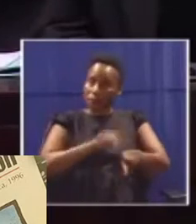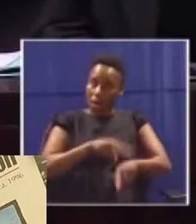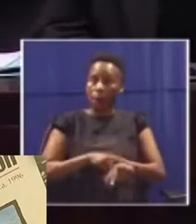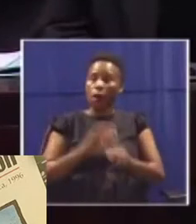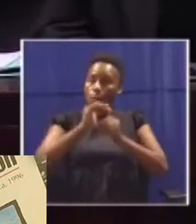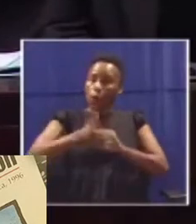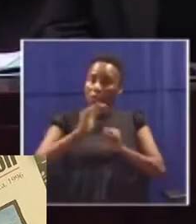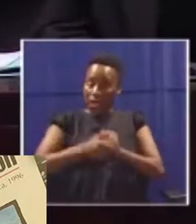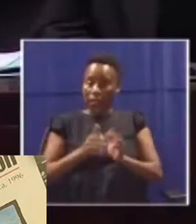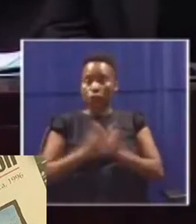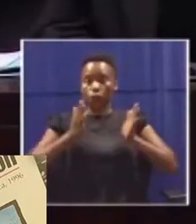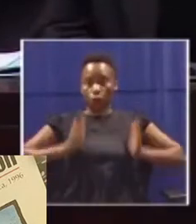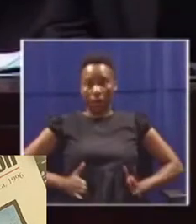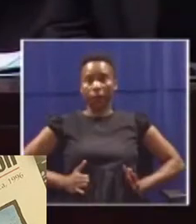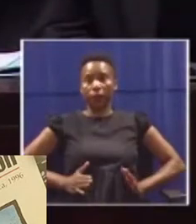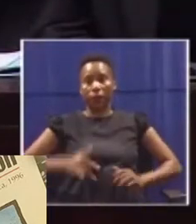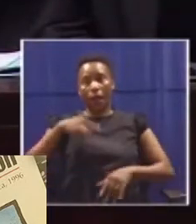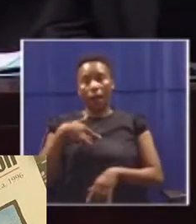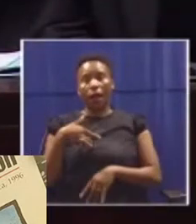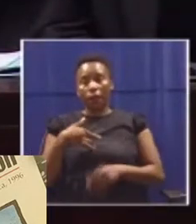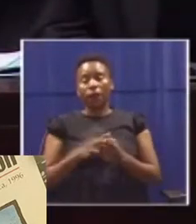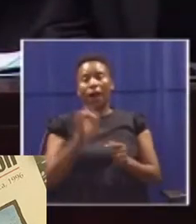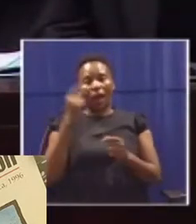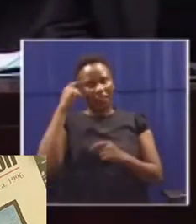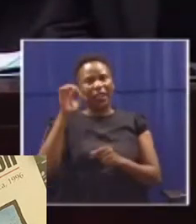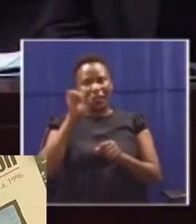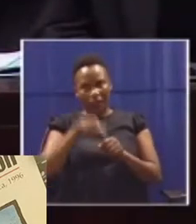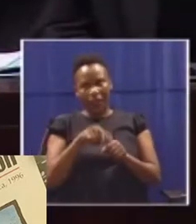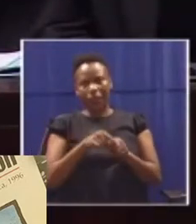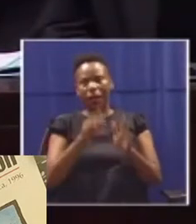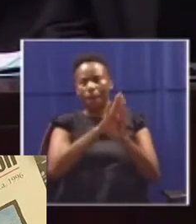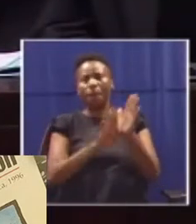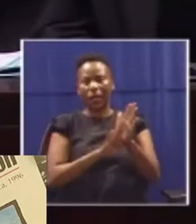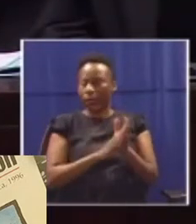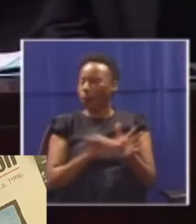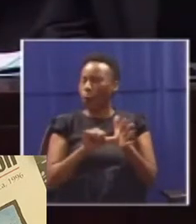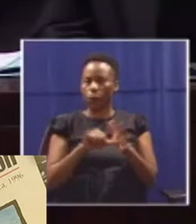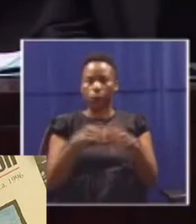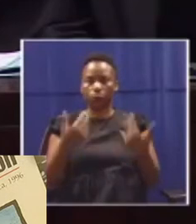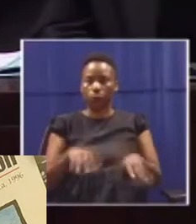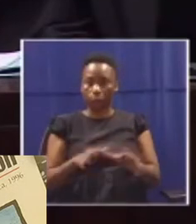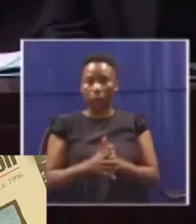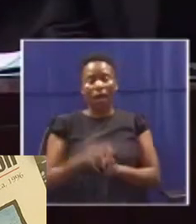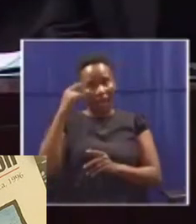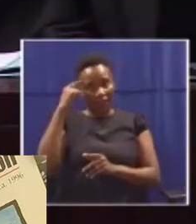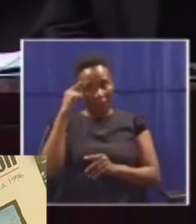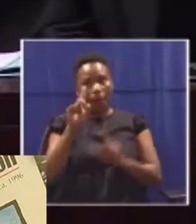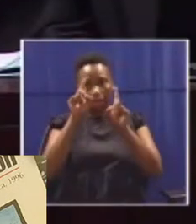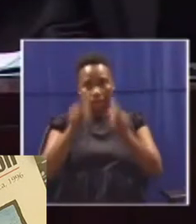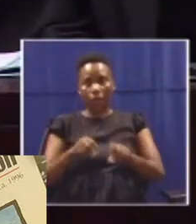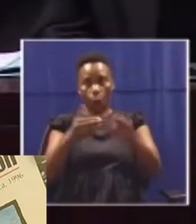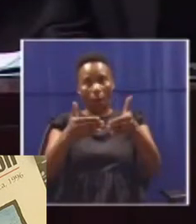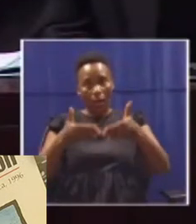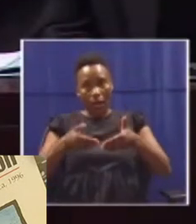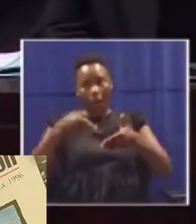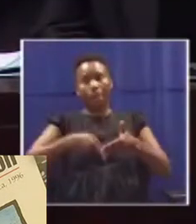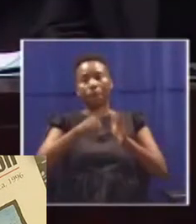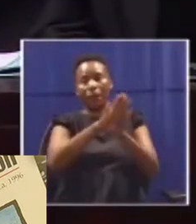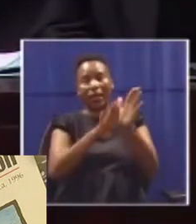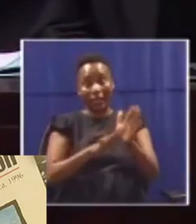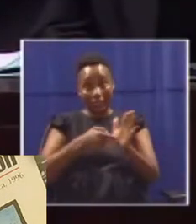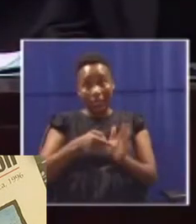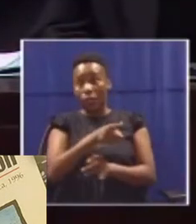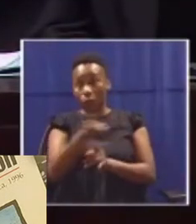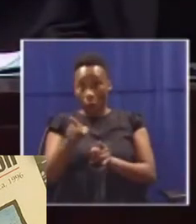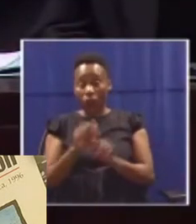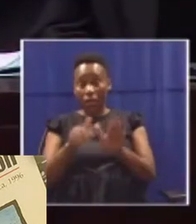bill, Honorable House Chairperson, goes a long way in doing just that. And I think we must welcome this bill, those that have